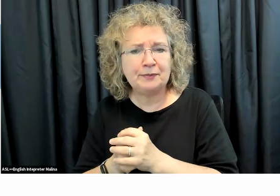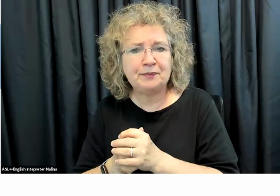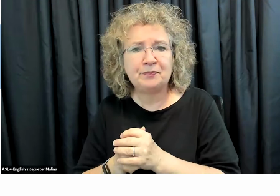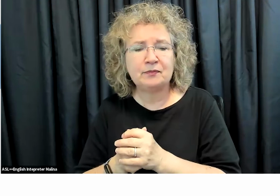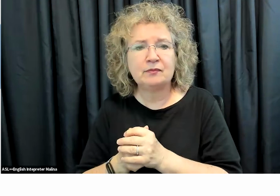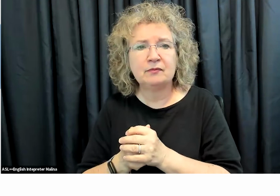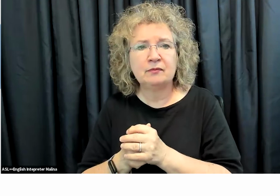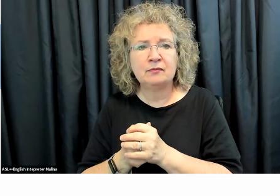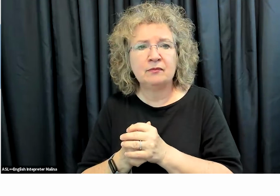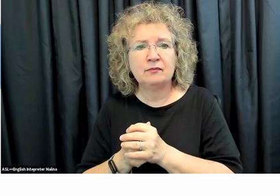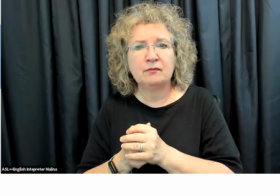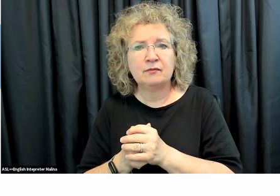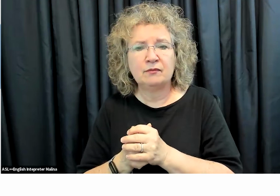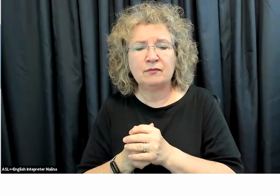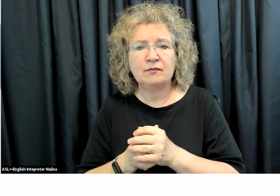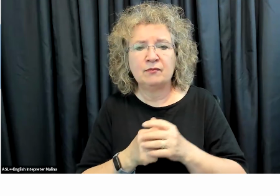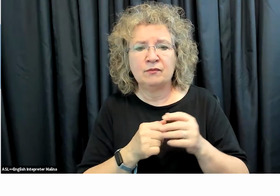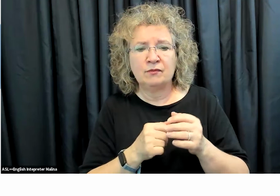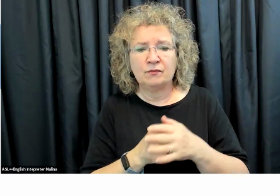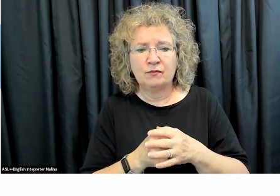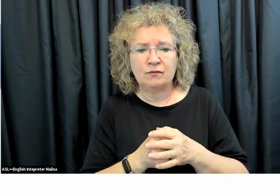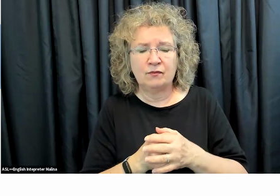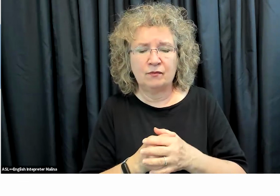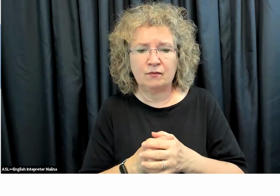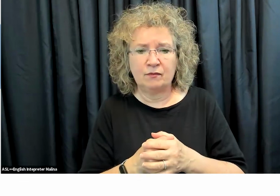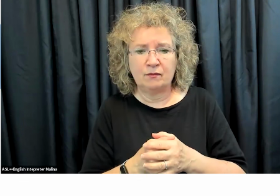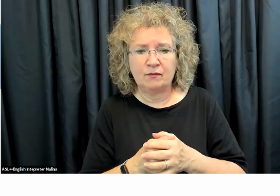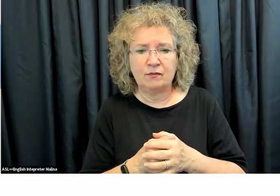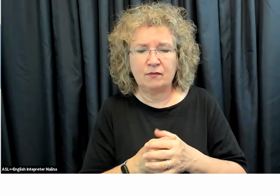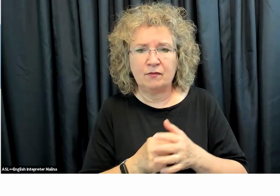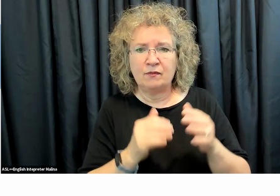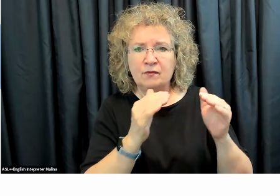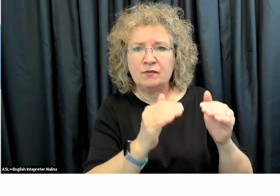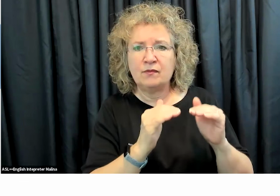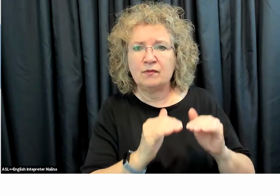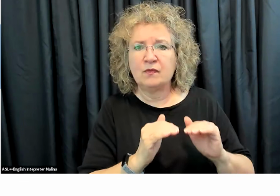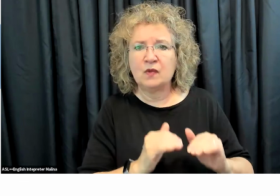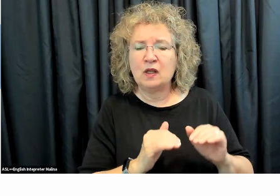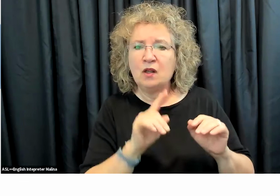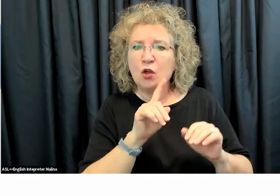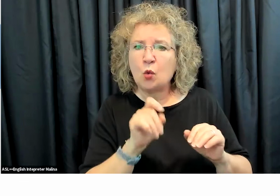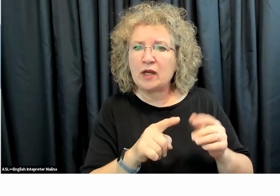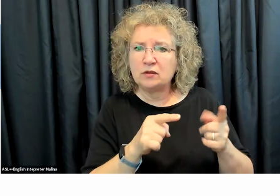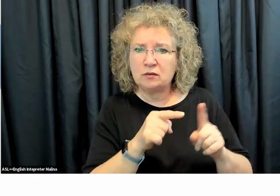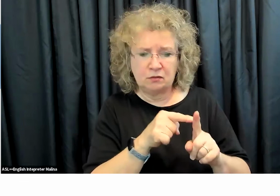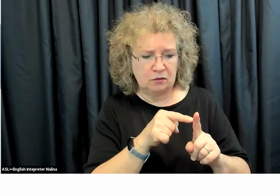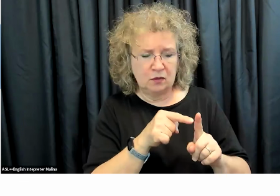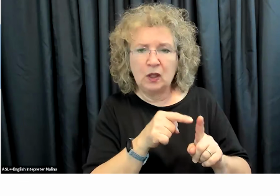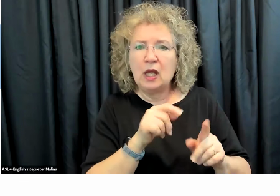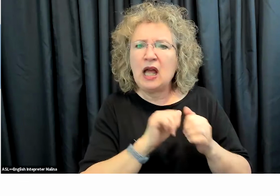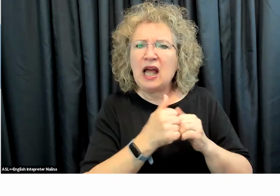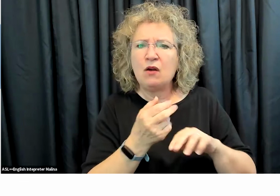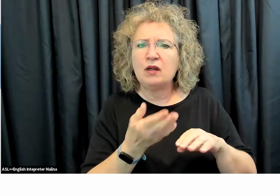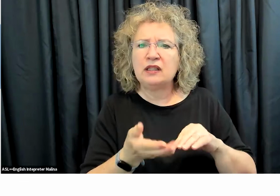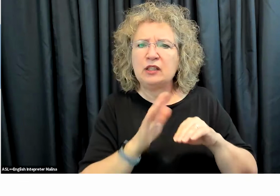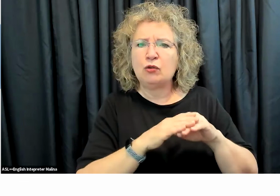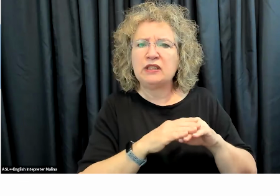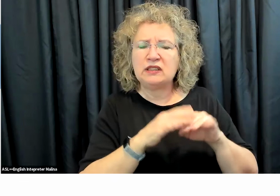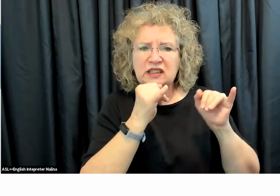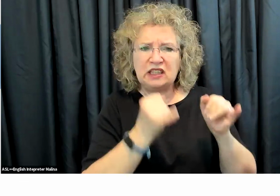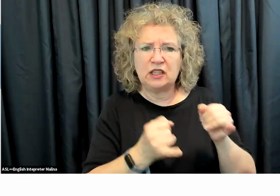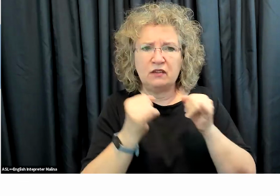one is answered. Let's see. One of the questions that came up is, how do you increase individual